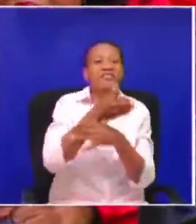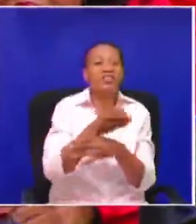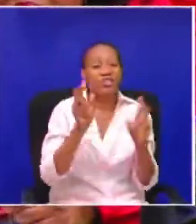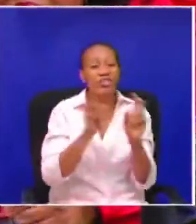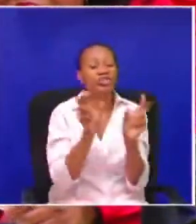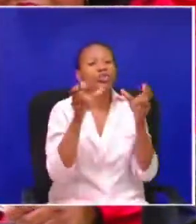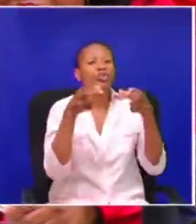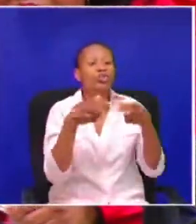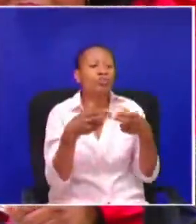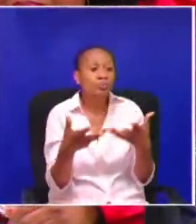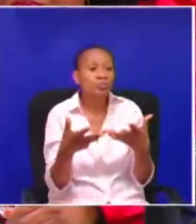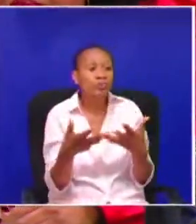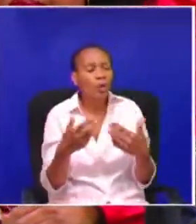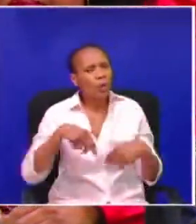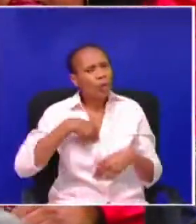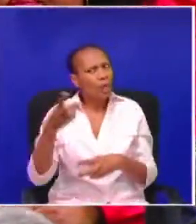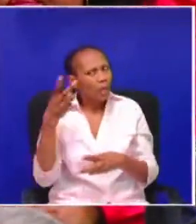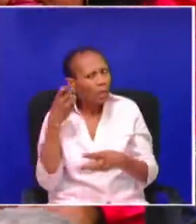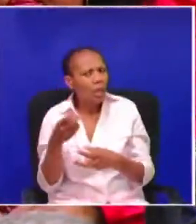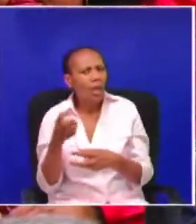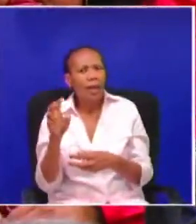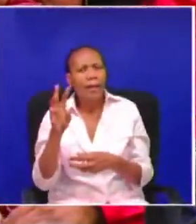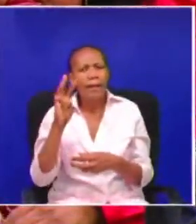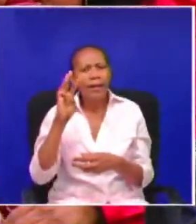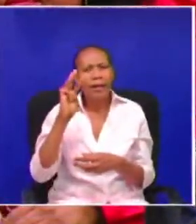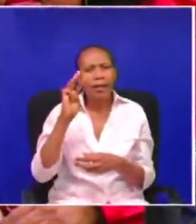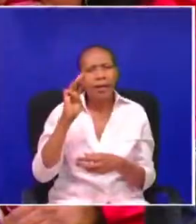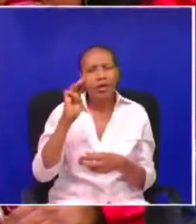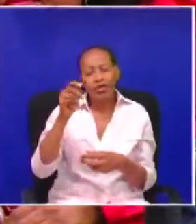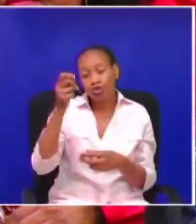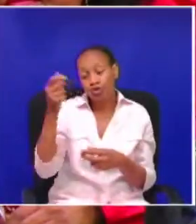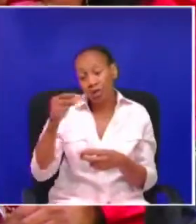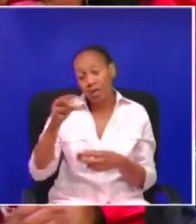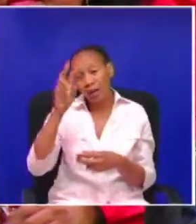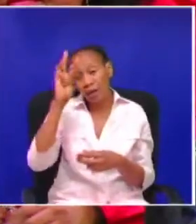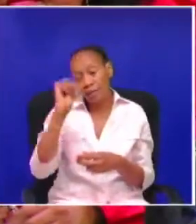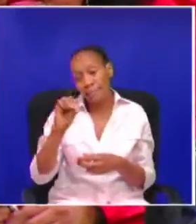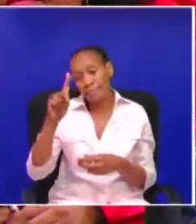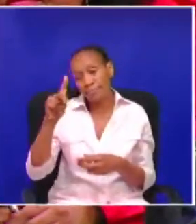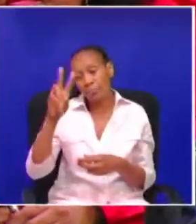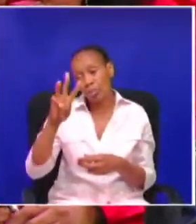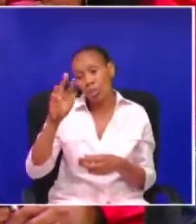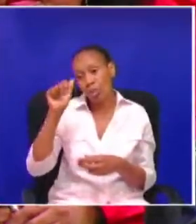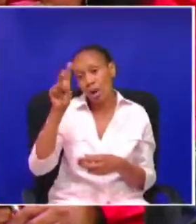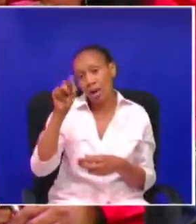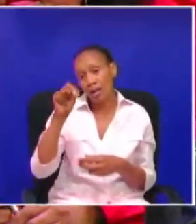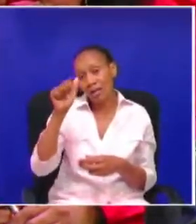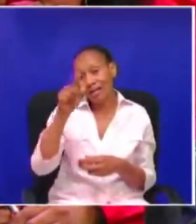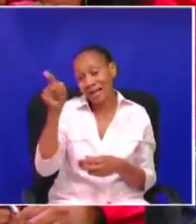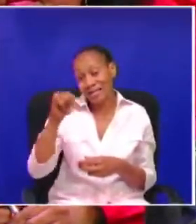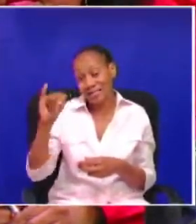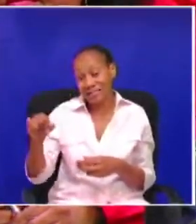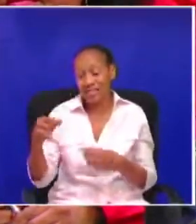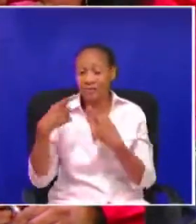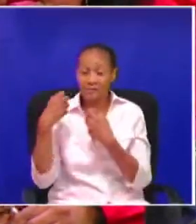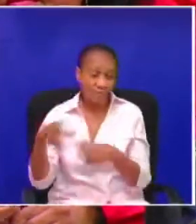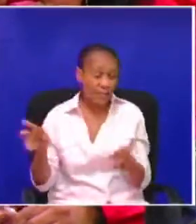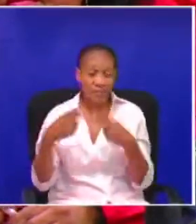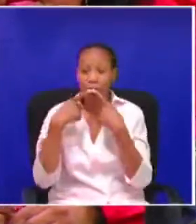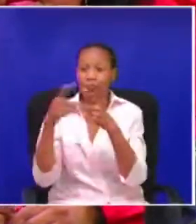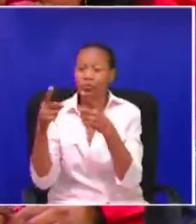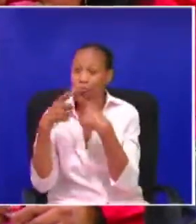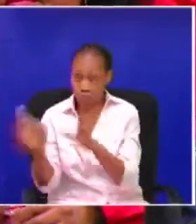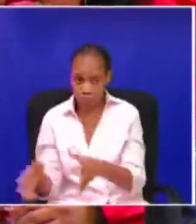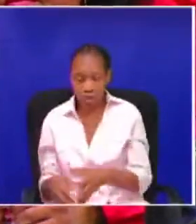by Lieutenant General Nhlanhla Mkhwanazi? Mr. President, you are a man of influence